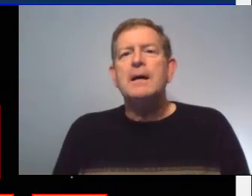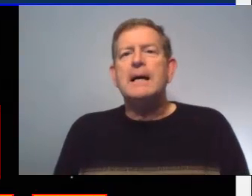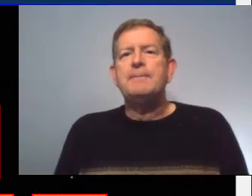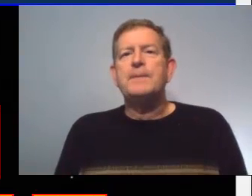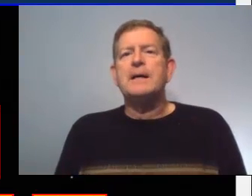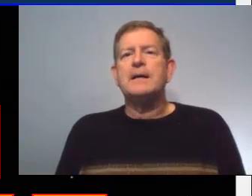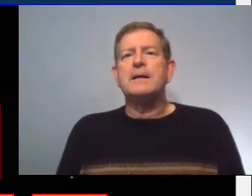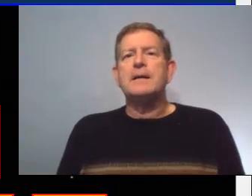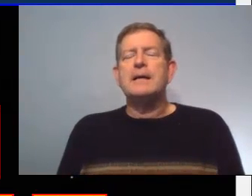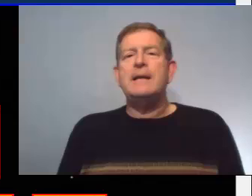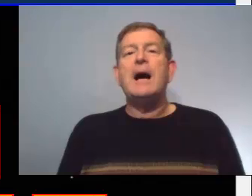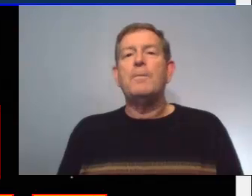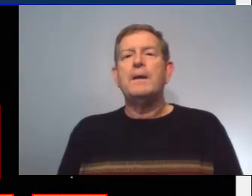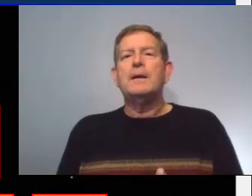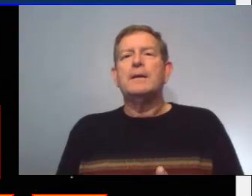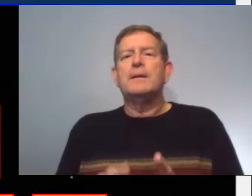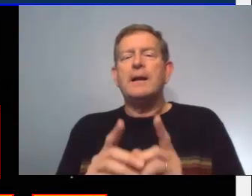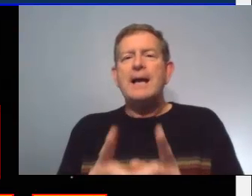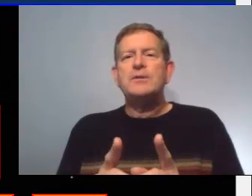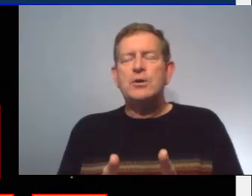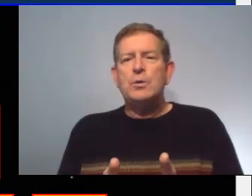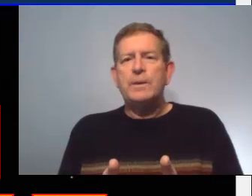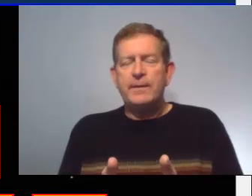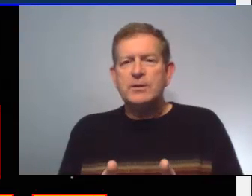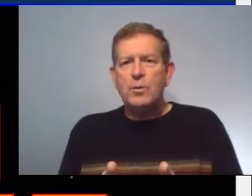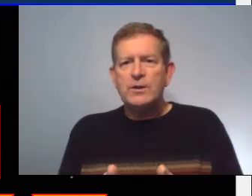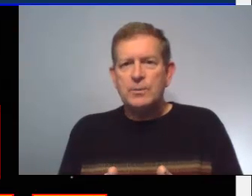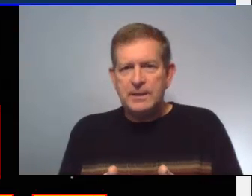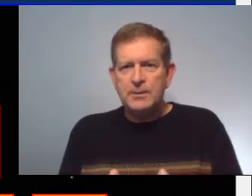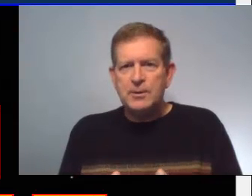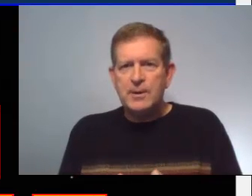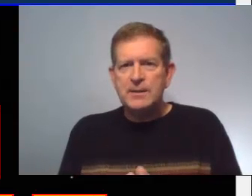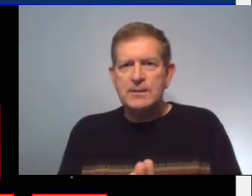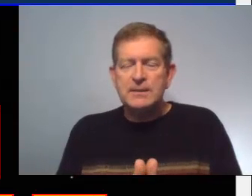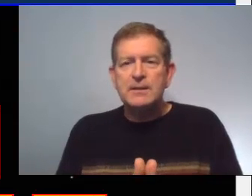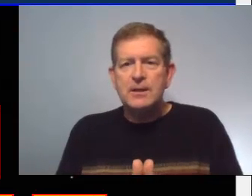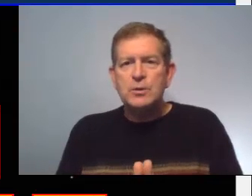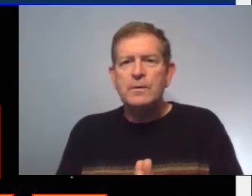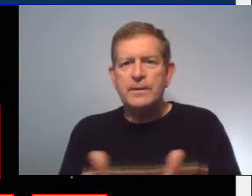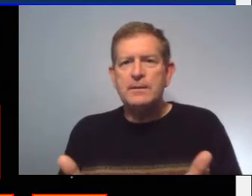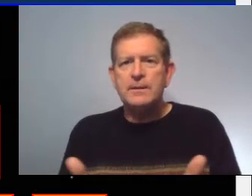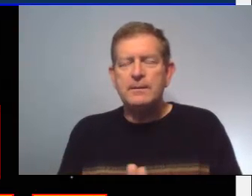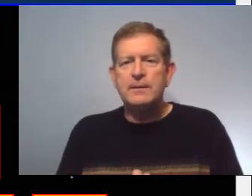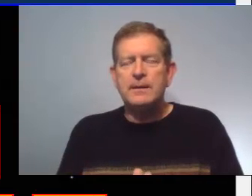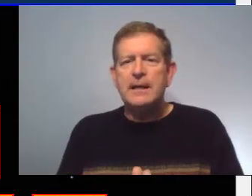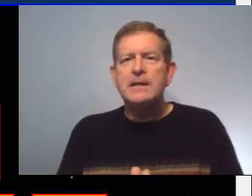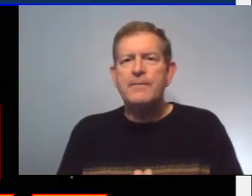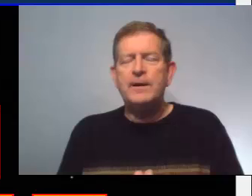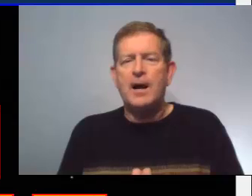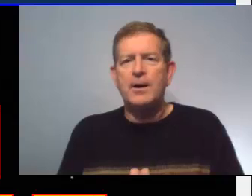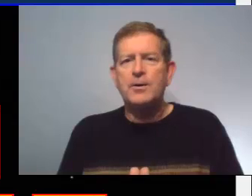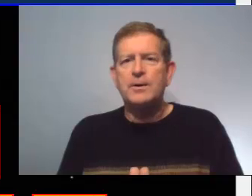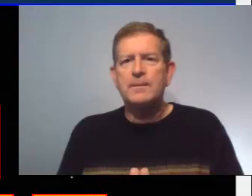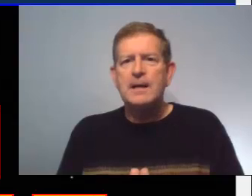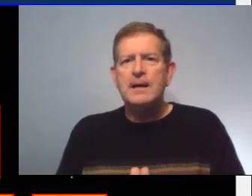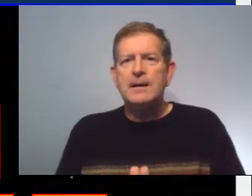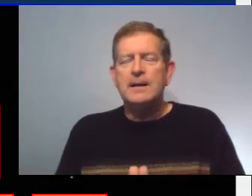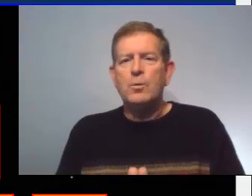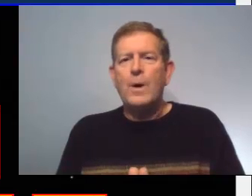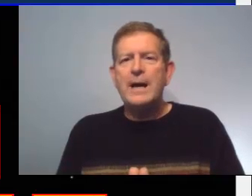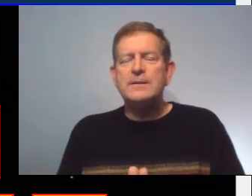pronunciation. Now, the last issue within this question we need to address is the issue of the indefinite